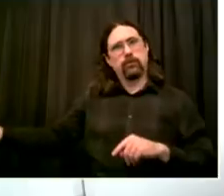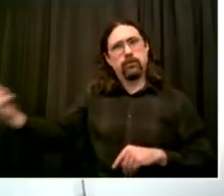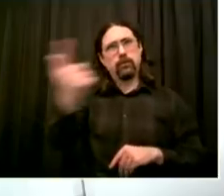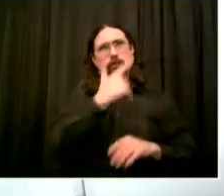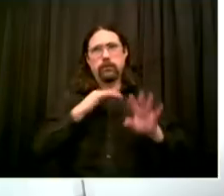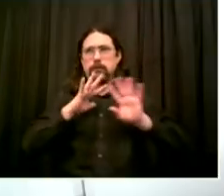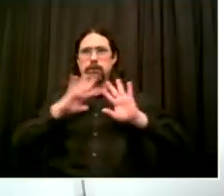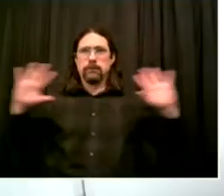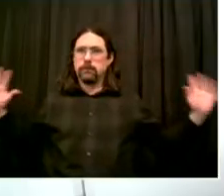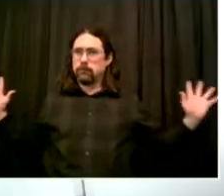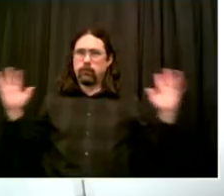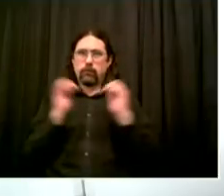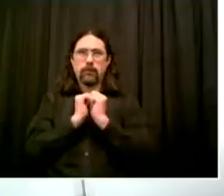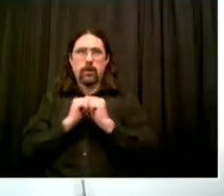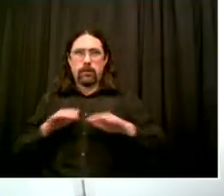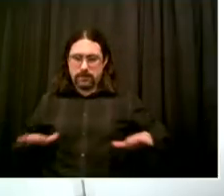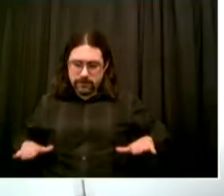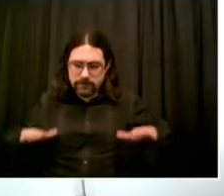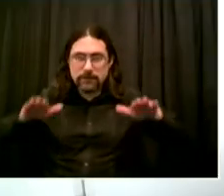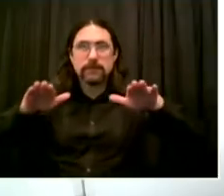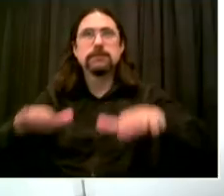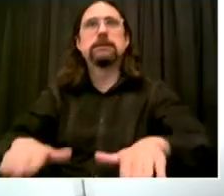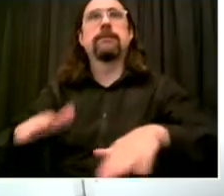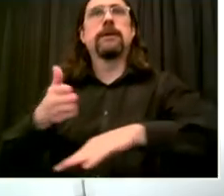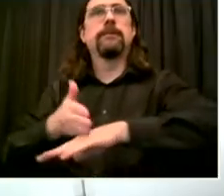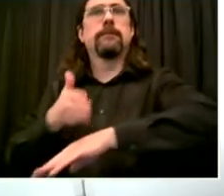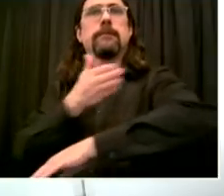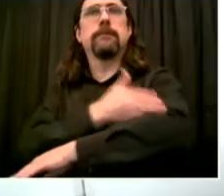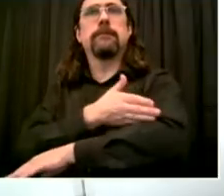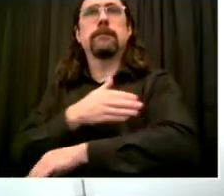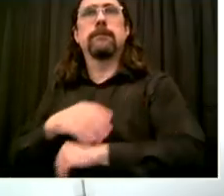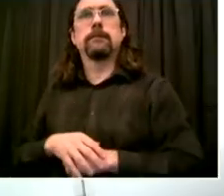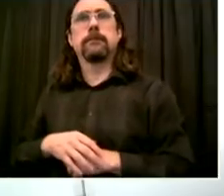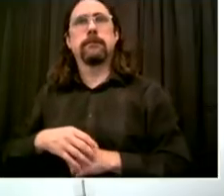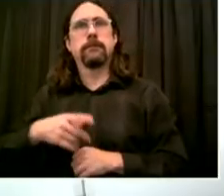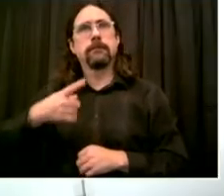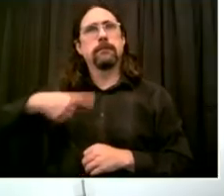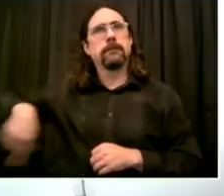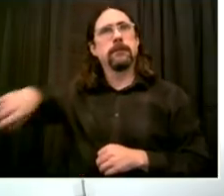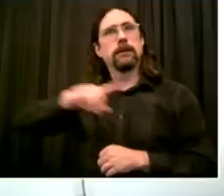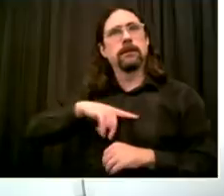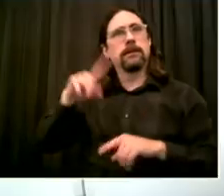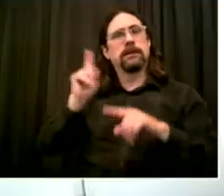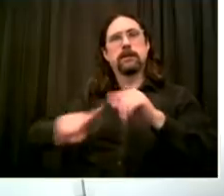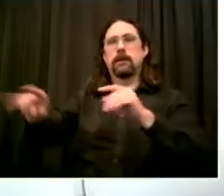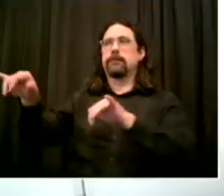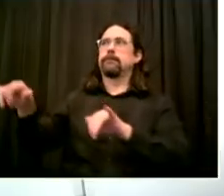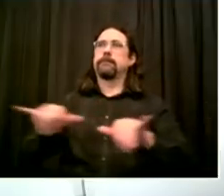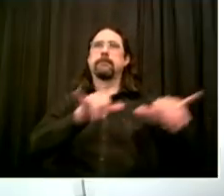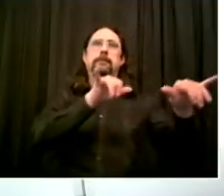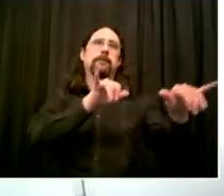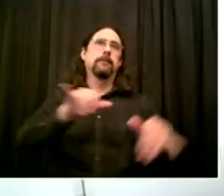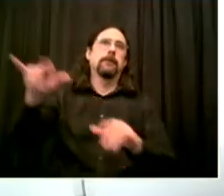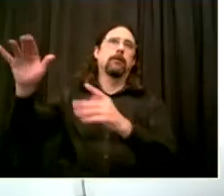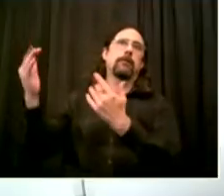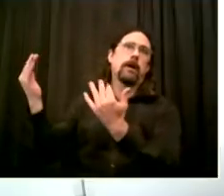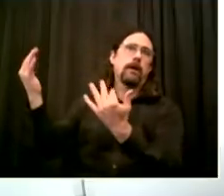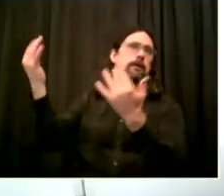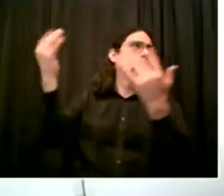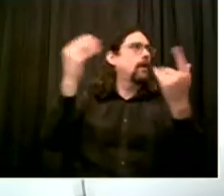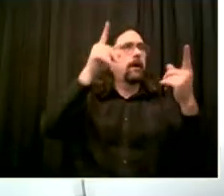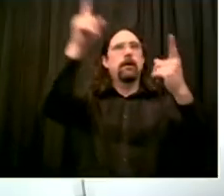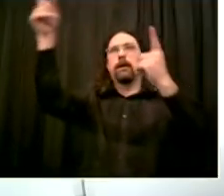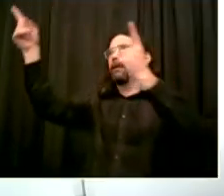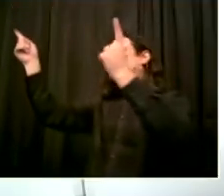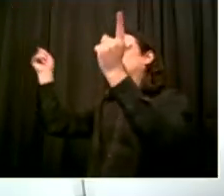place a dollar amount on the life and safety of New Yorkers, and I thank Mayor de Blasio for this investment and thoughtful approach.